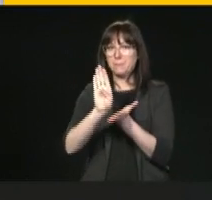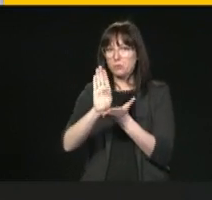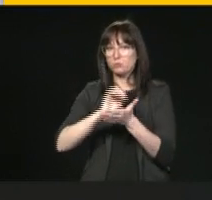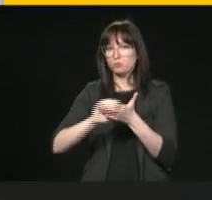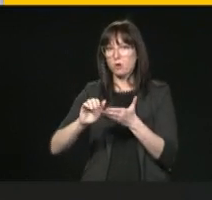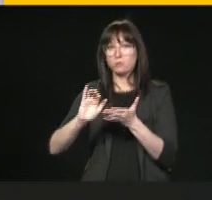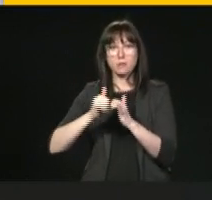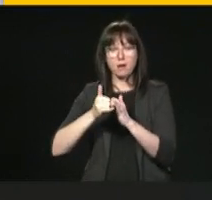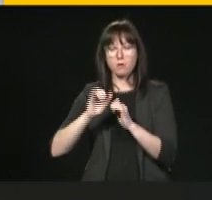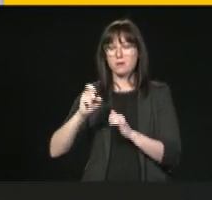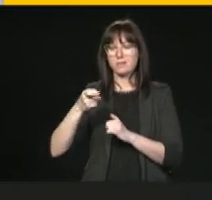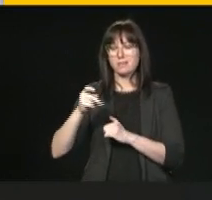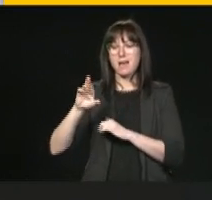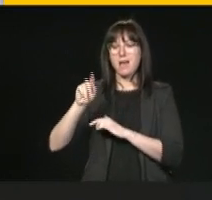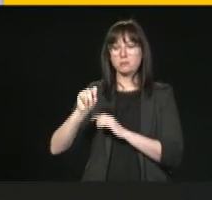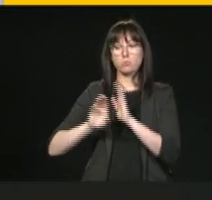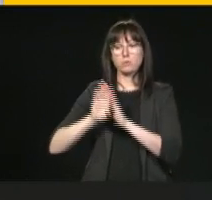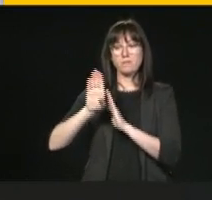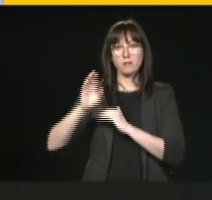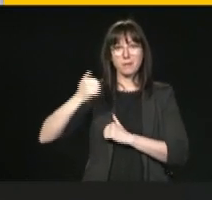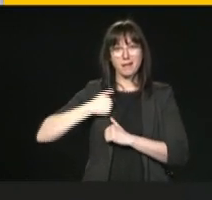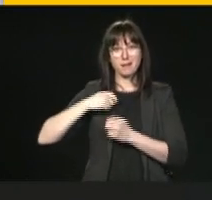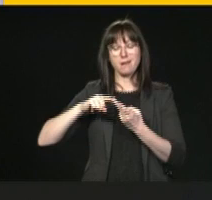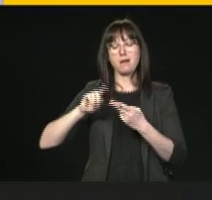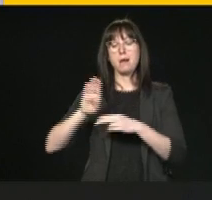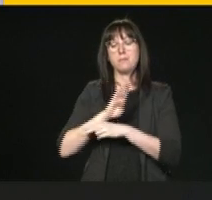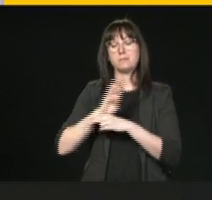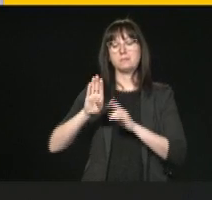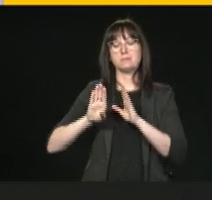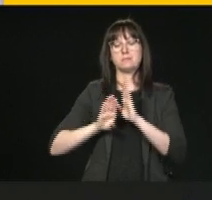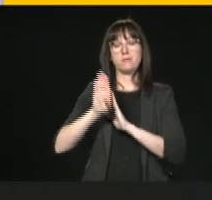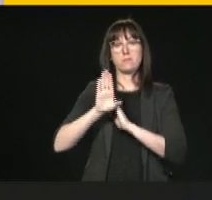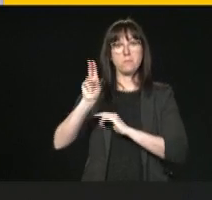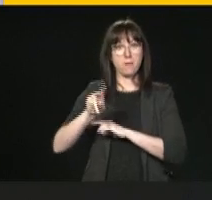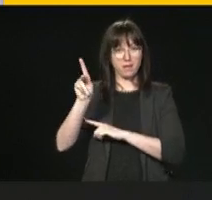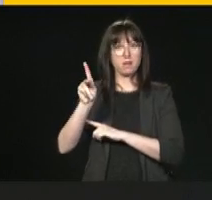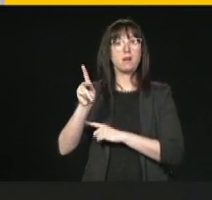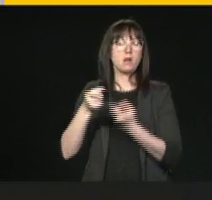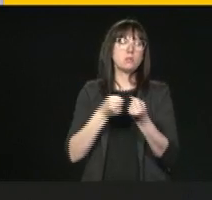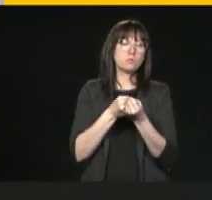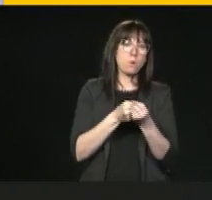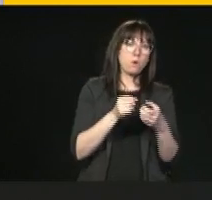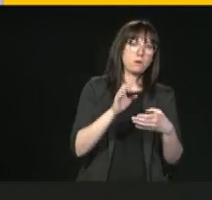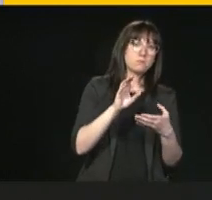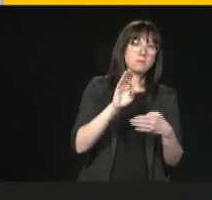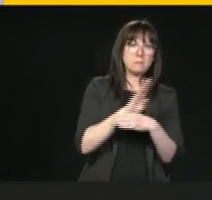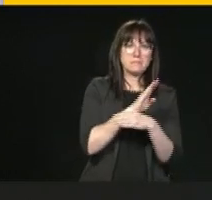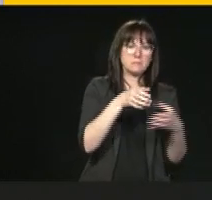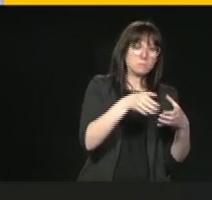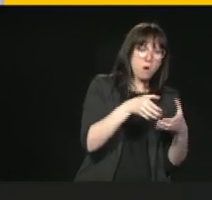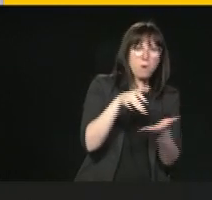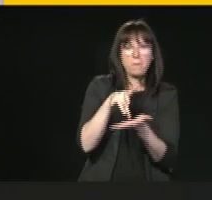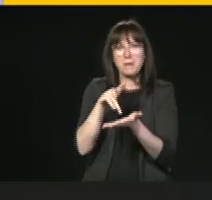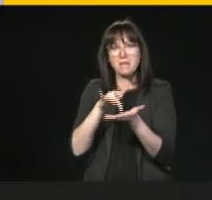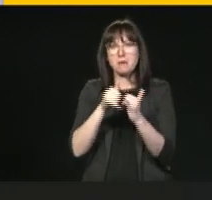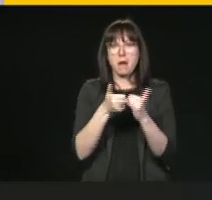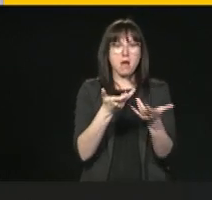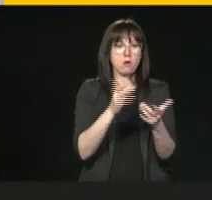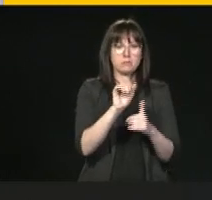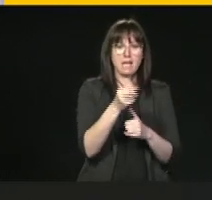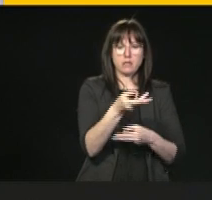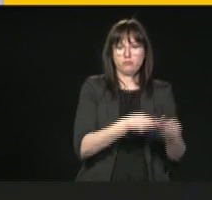Export Development Canada and the Business Development Bank to help small and medium-sized businesses with their operational cash